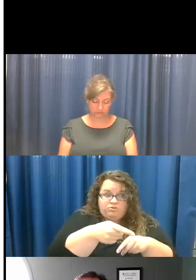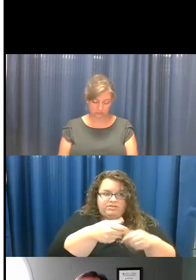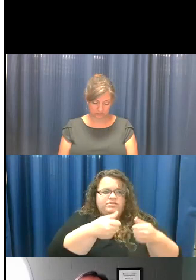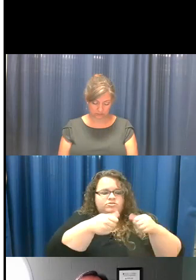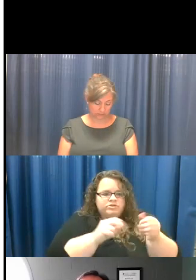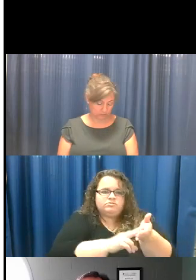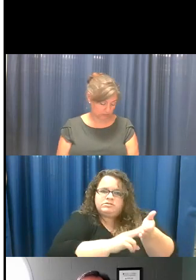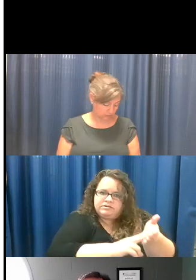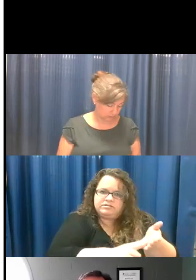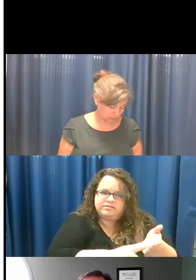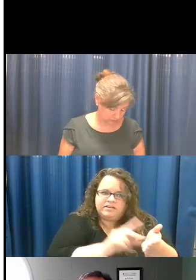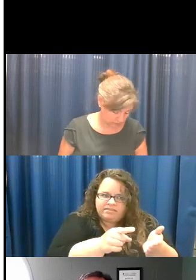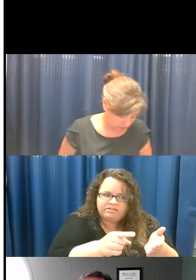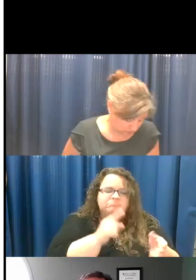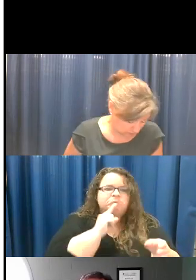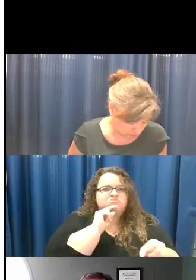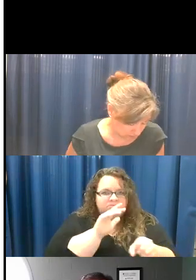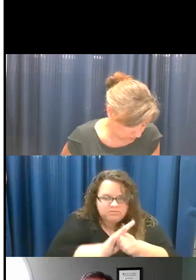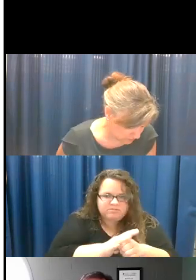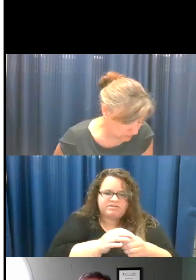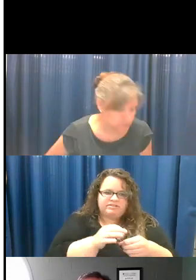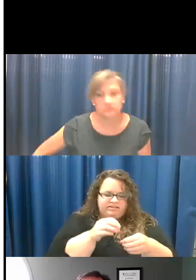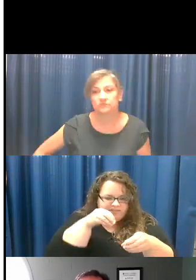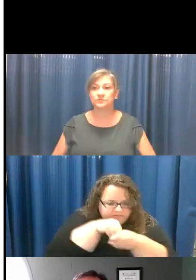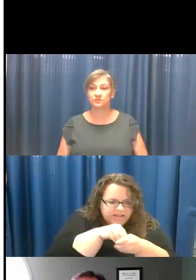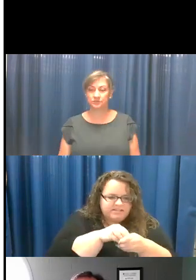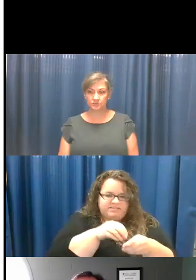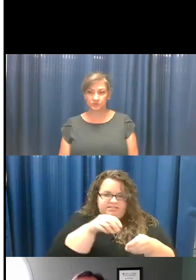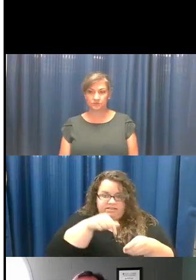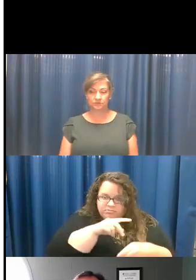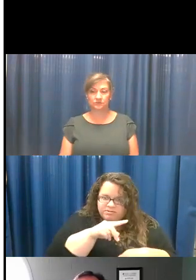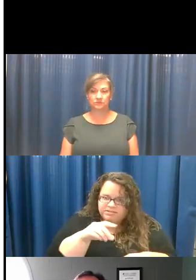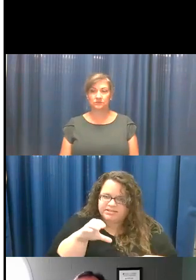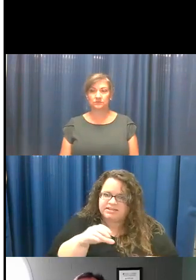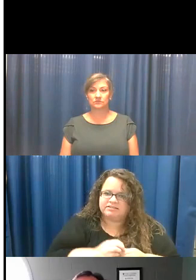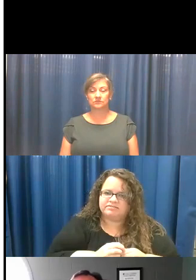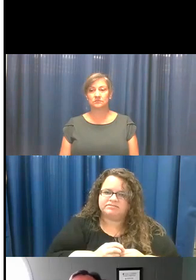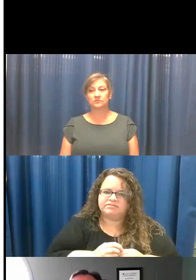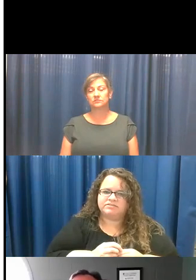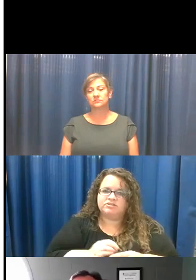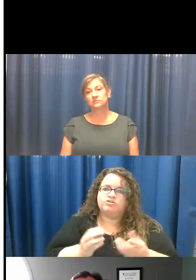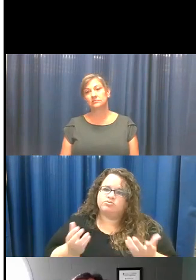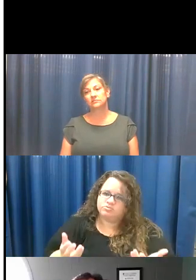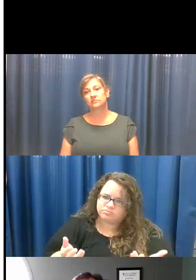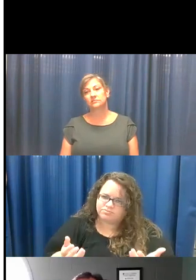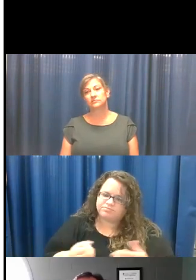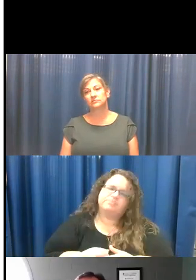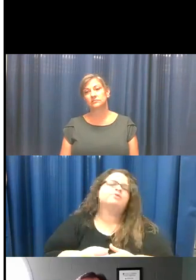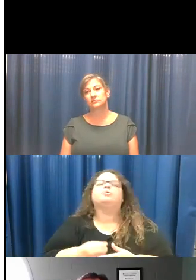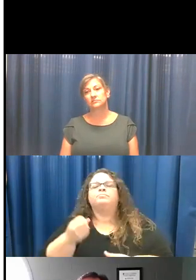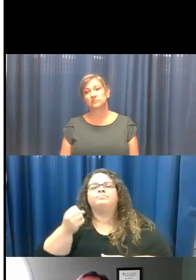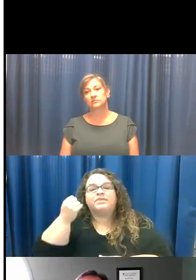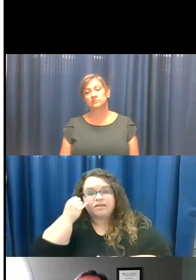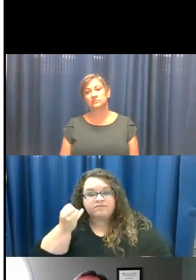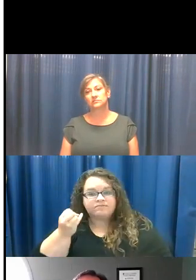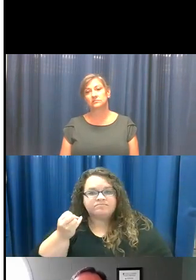And so one of the things I wanted to ask this morning is, if you have students in your class, and you